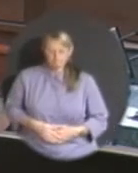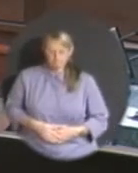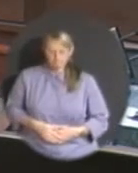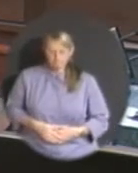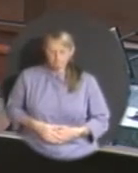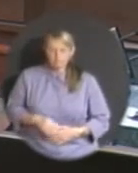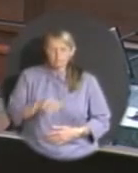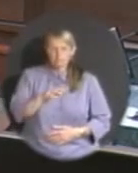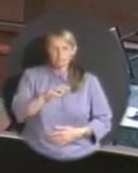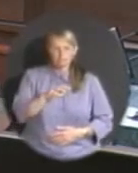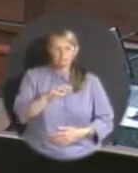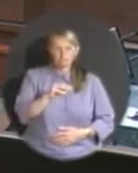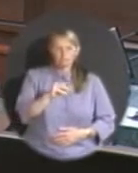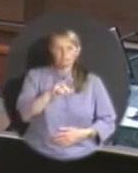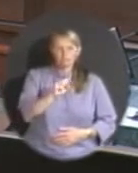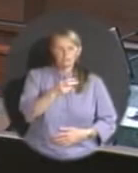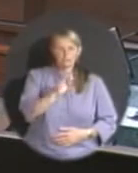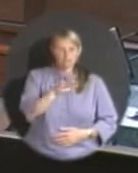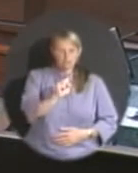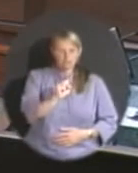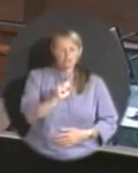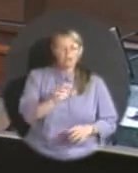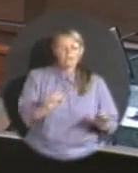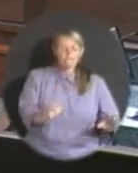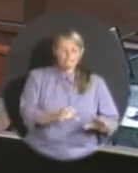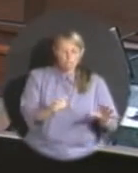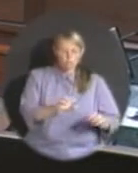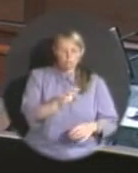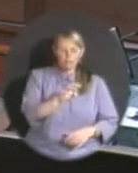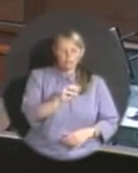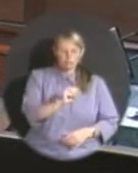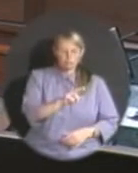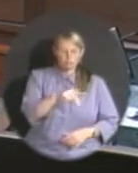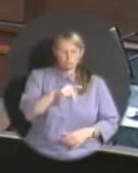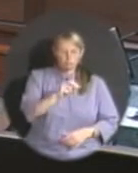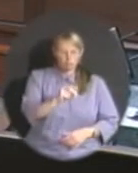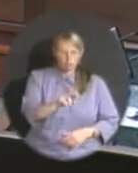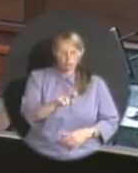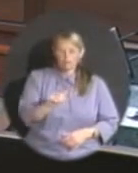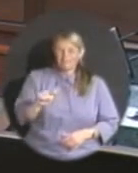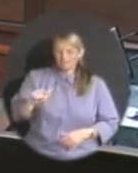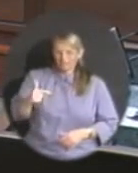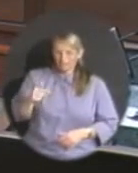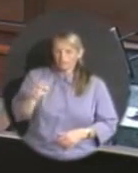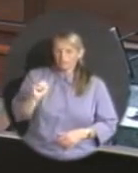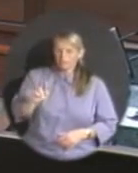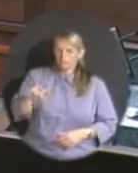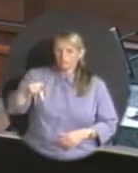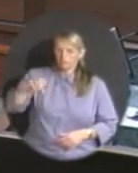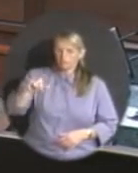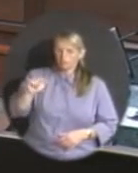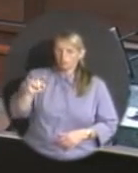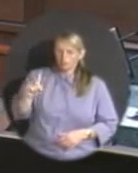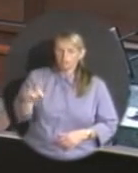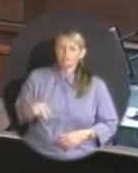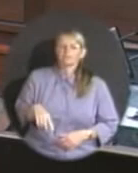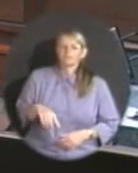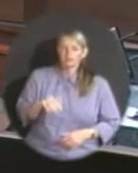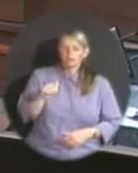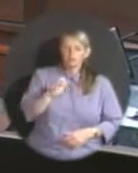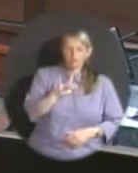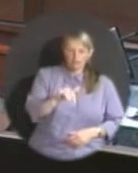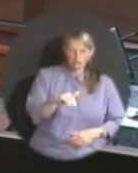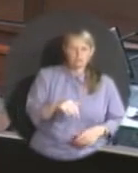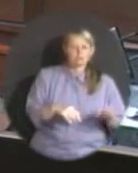Ms. Hibbs, we have a motion by Mr. Parker and a second by Mr. Poland. Would you call the roll, please? Ms. Ashley? Yes.